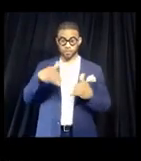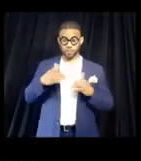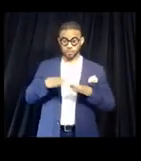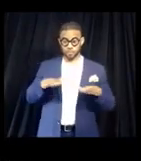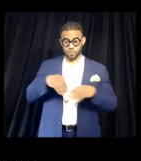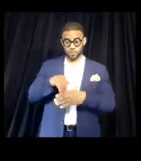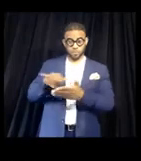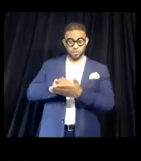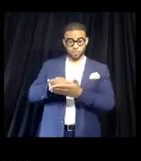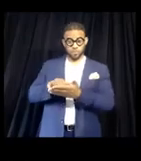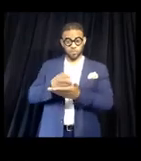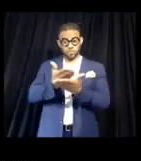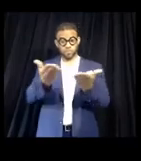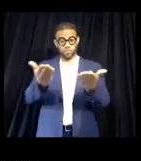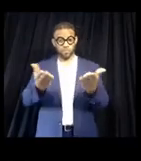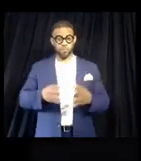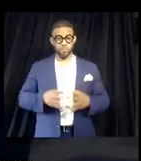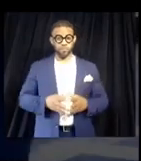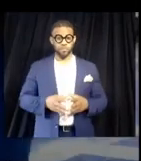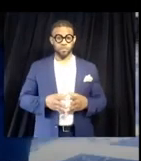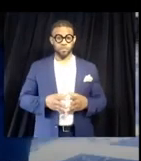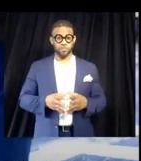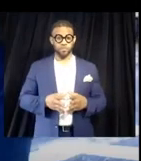Photographs by young children in New York City.